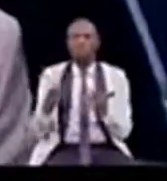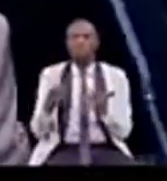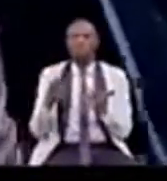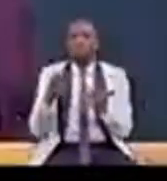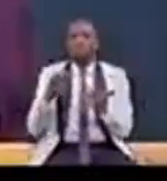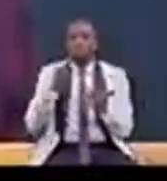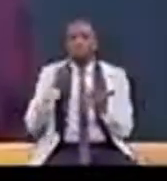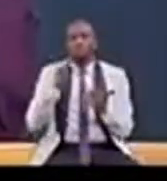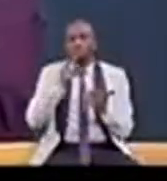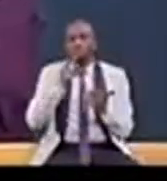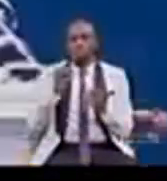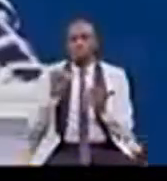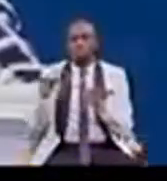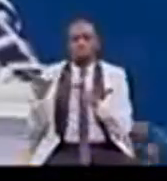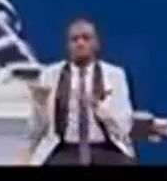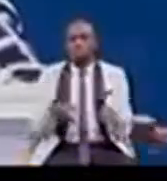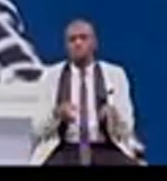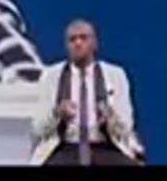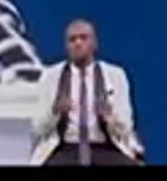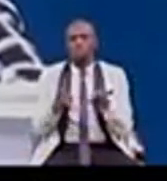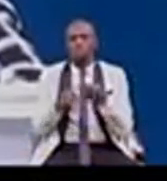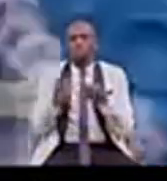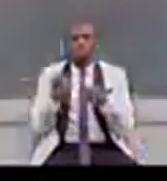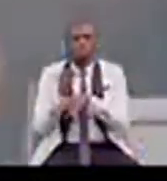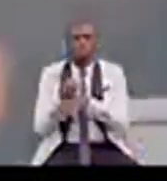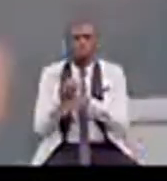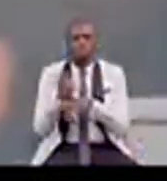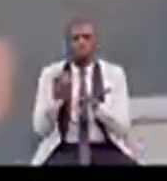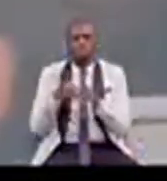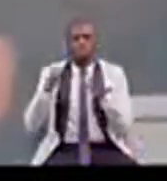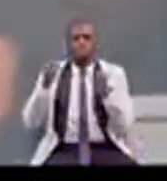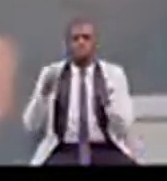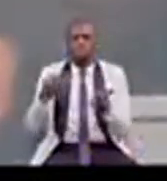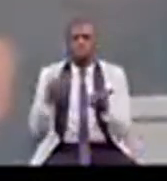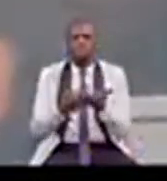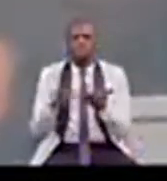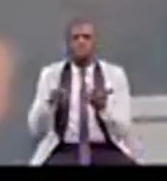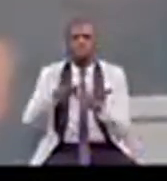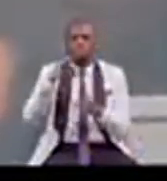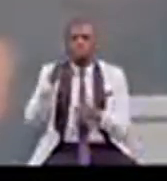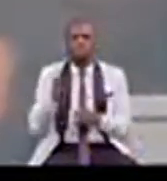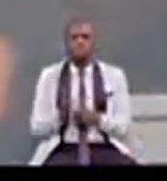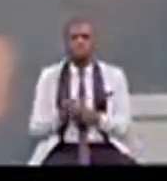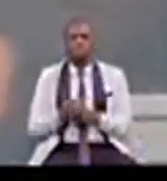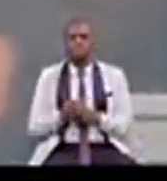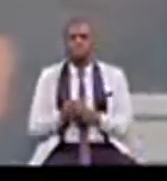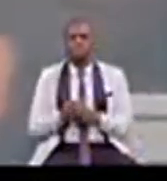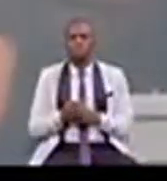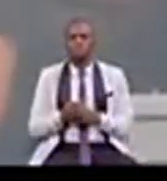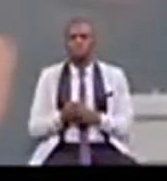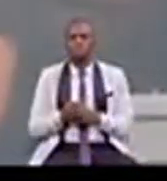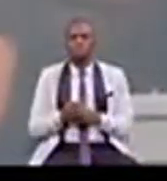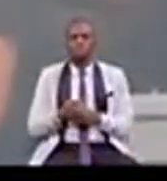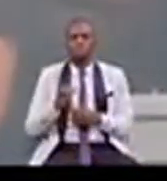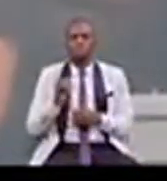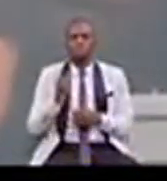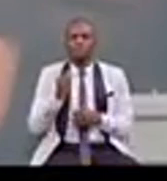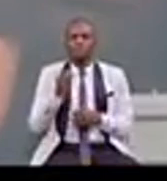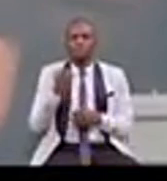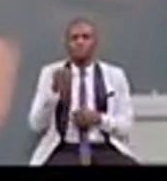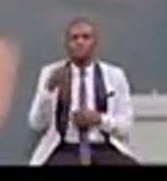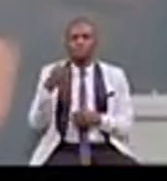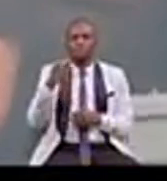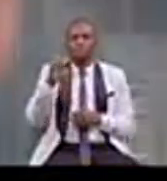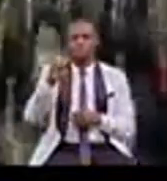minister live in the power of the Holy Spirit, along with Cole Hasty, an American gospel artist, to minister